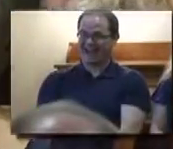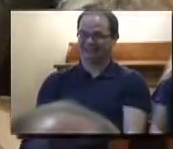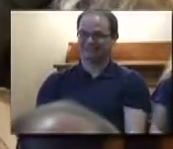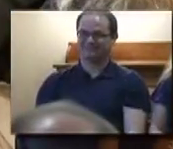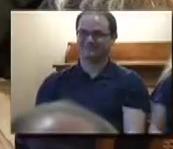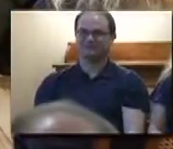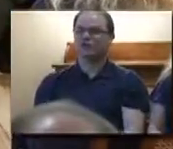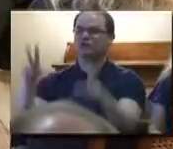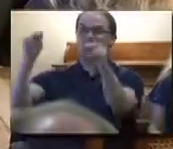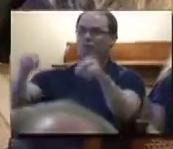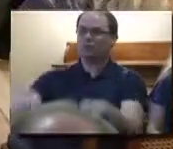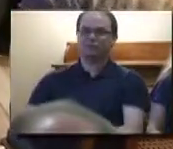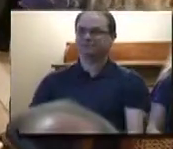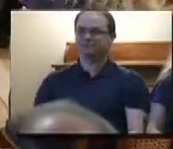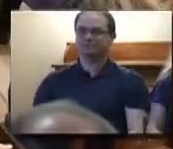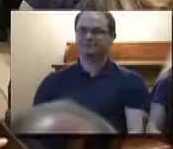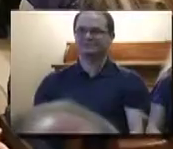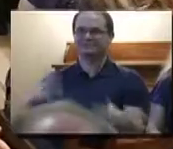No.